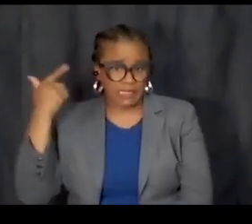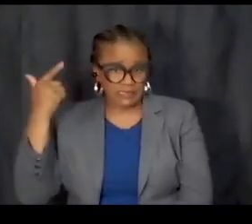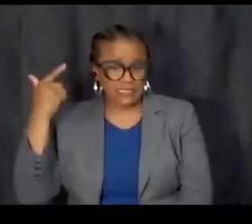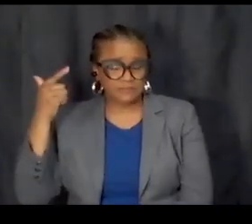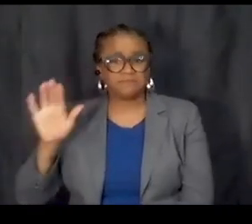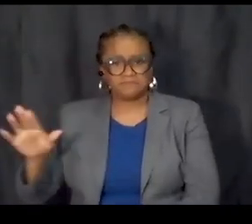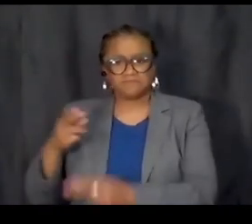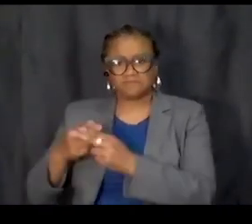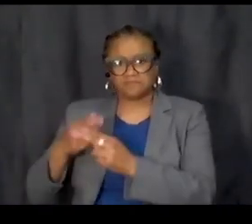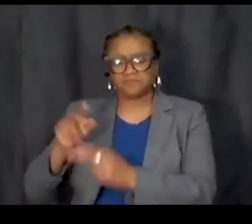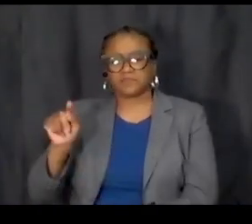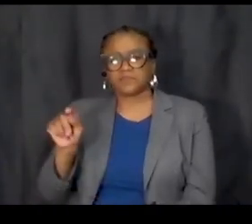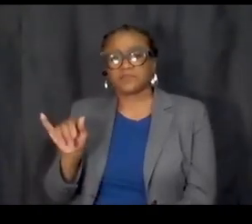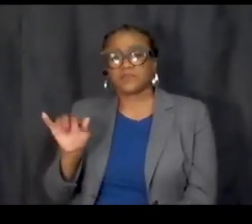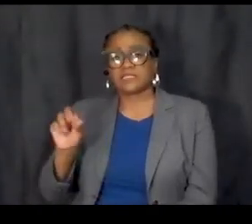his name is Tyrone.